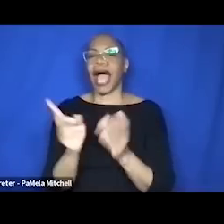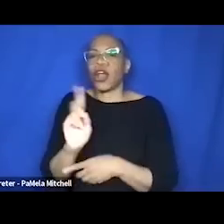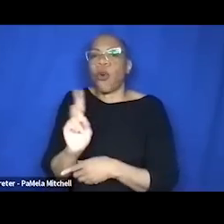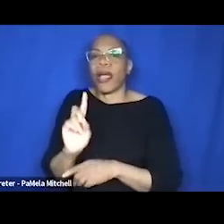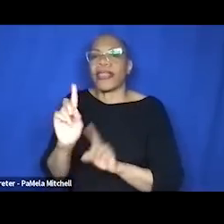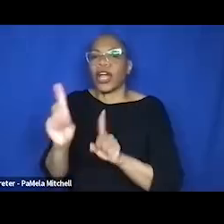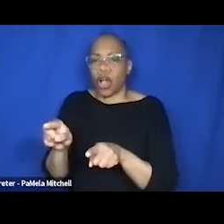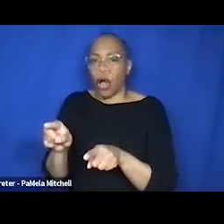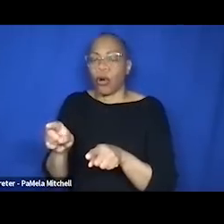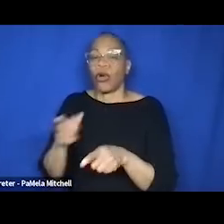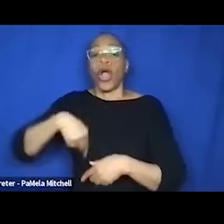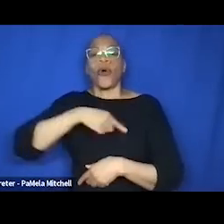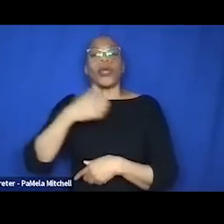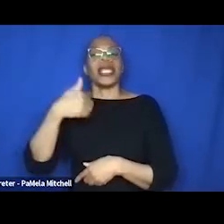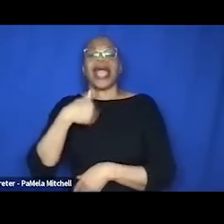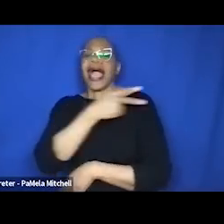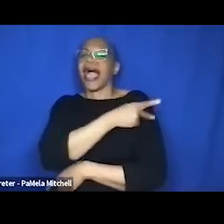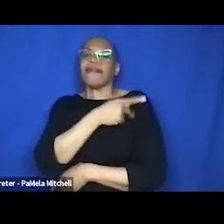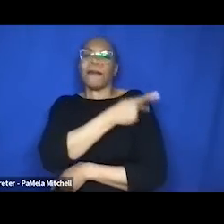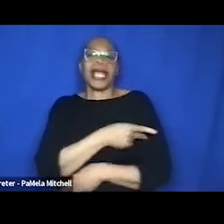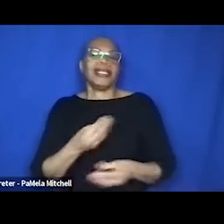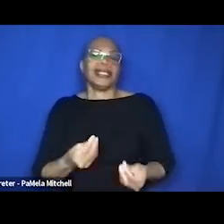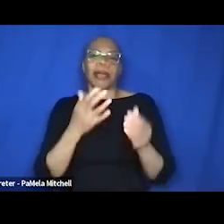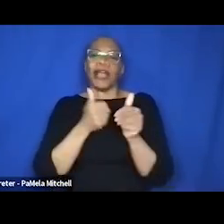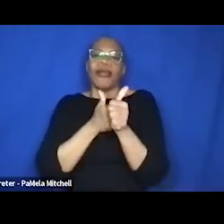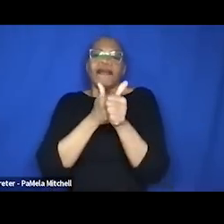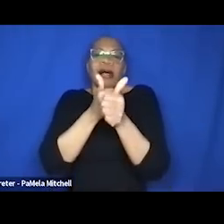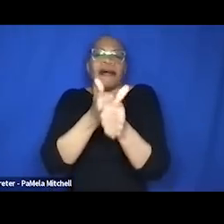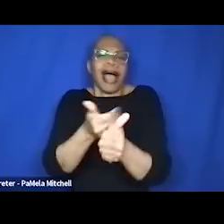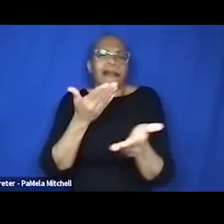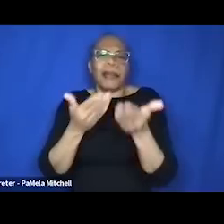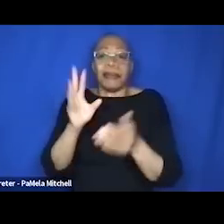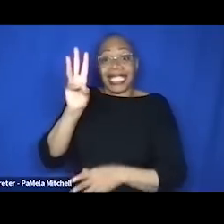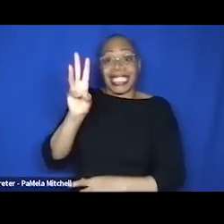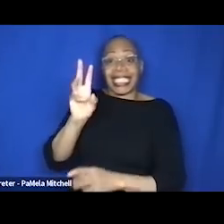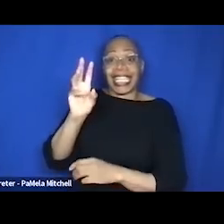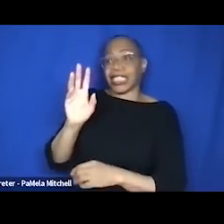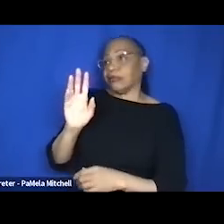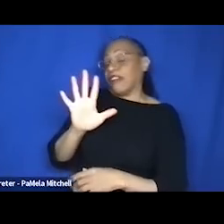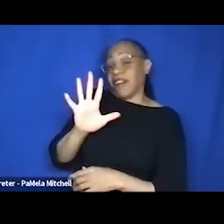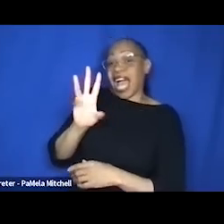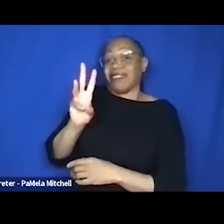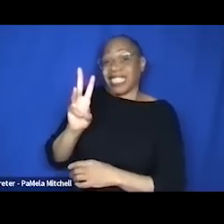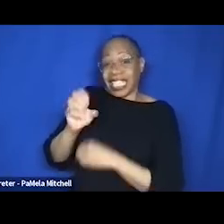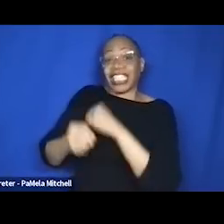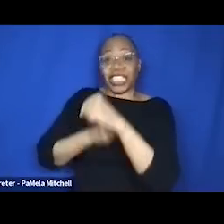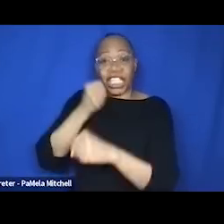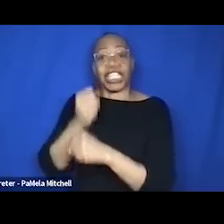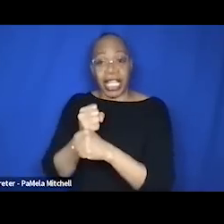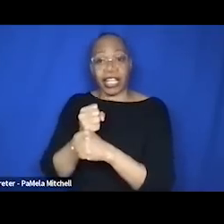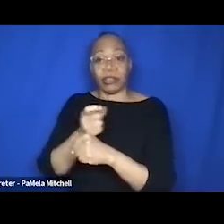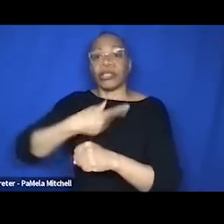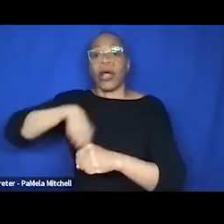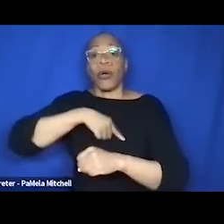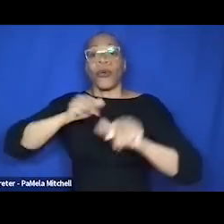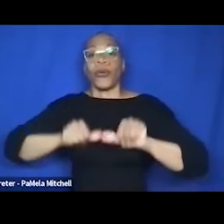them. We've have patients that we've followed for, oh, wow, maybe 6 years, 6 to 5 years, 4 years. We continue to follow